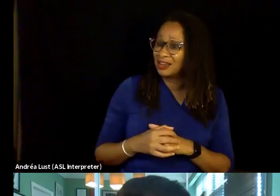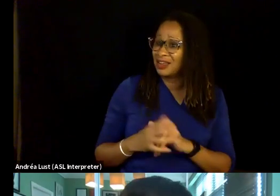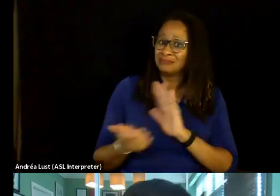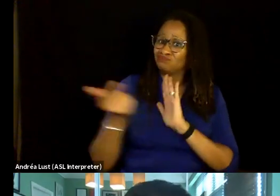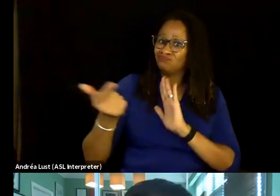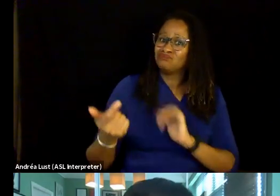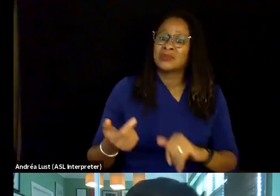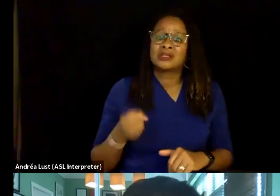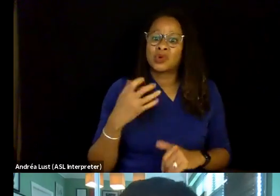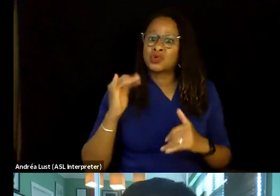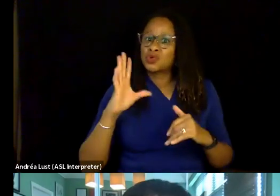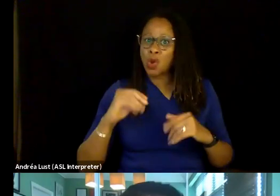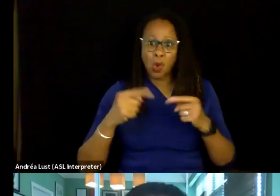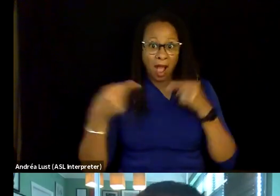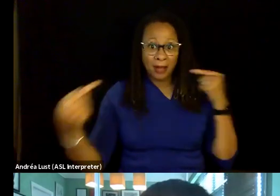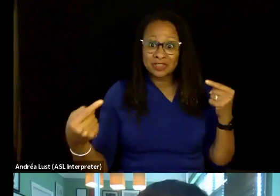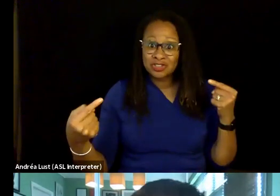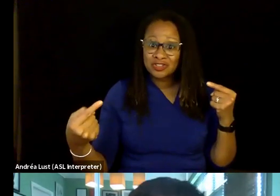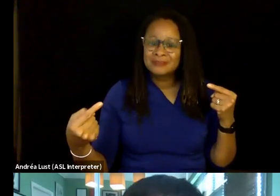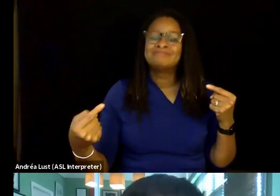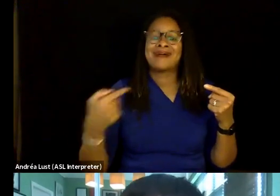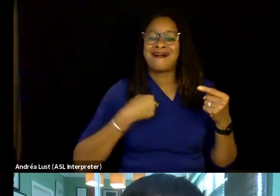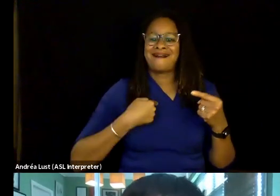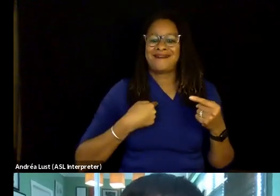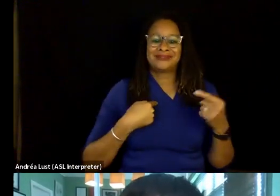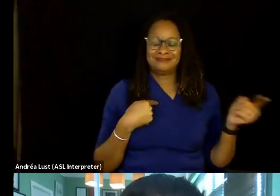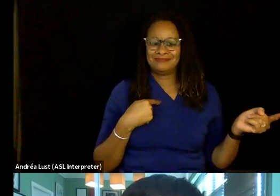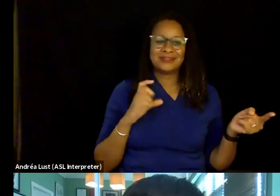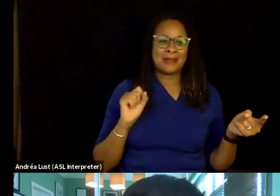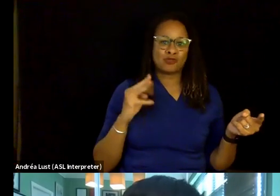opposition, she became the opposition voice, which is really